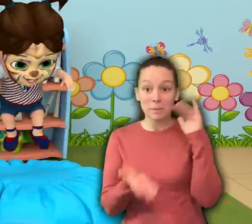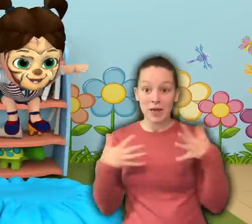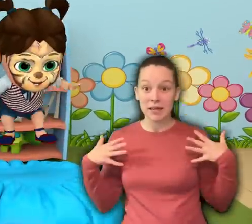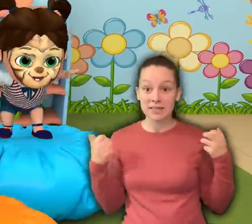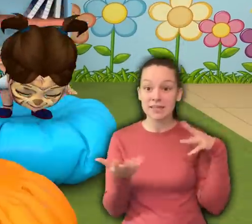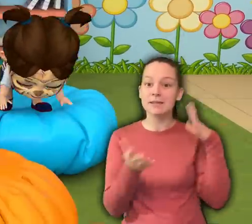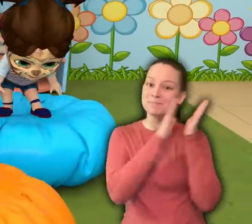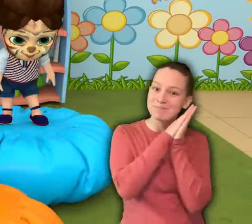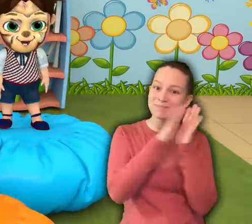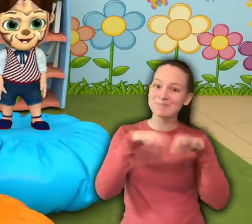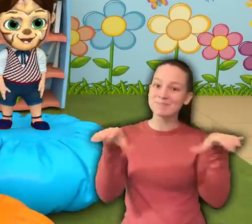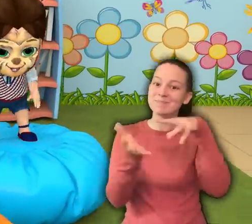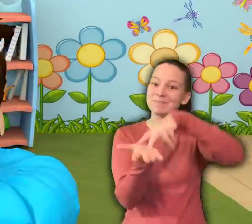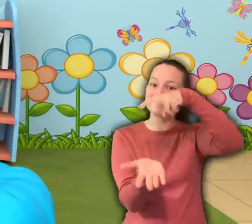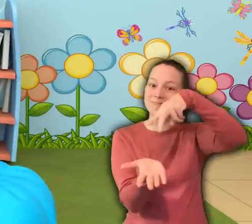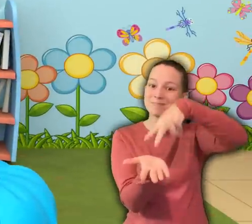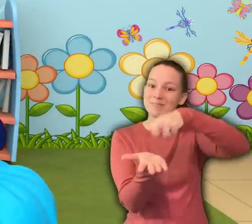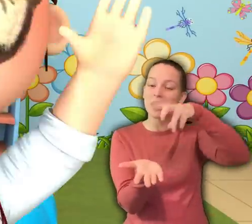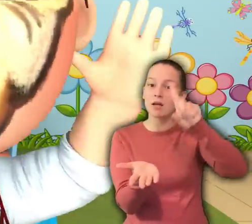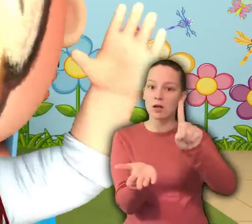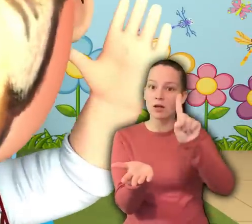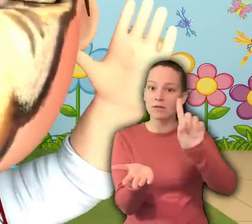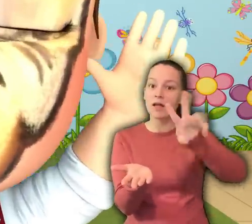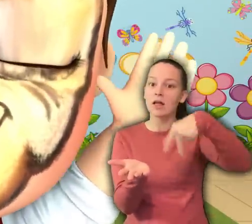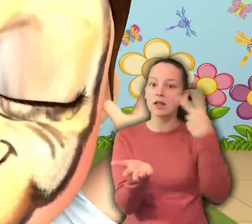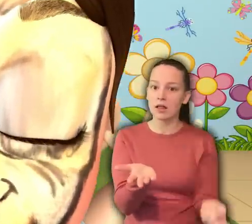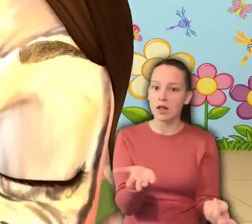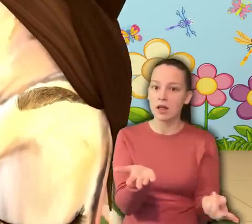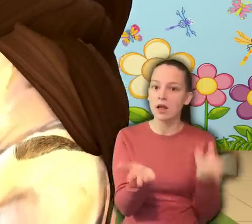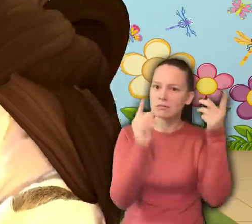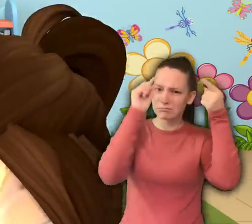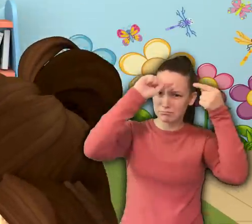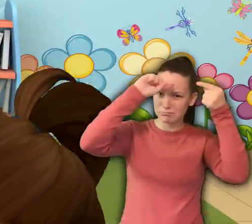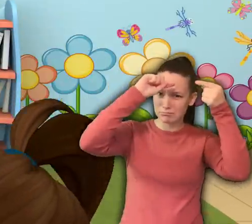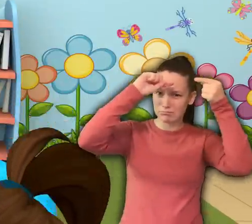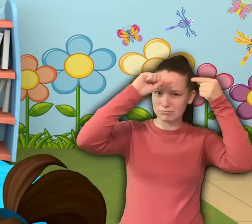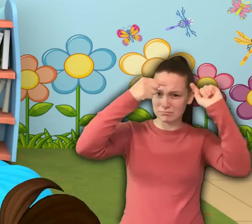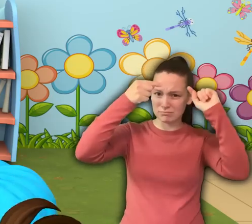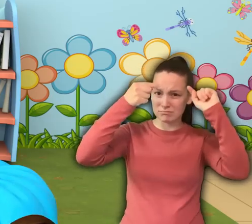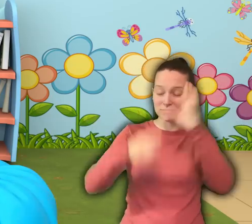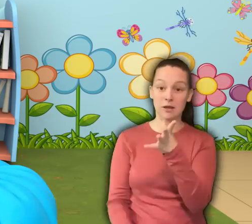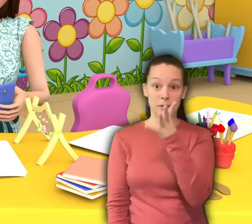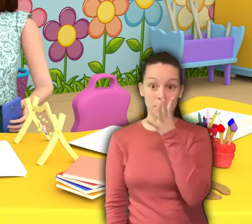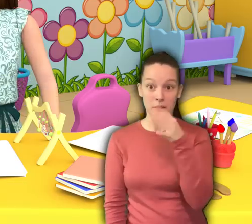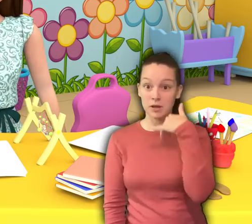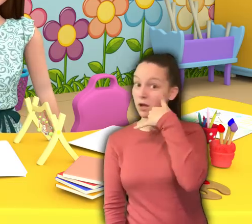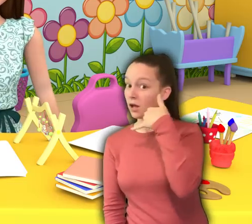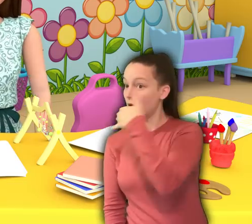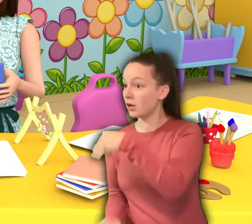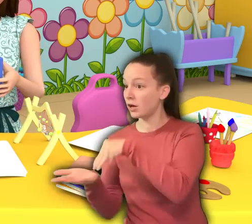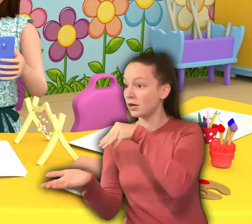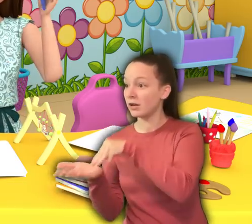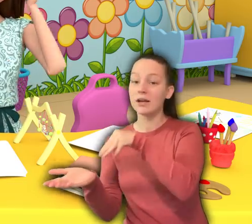two little monkeys jumping on the bed one fell off and bumped his head